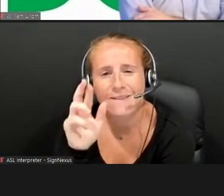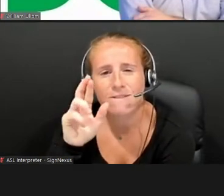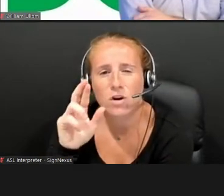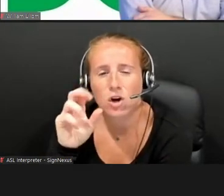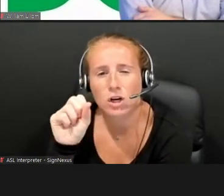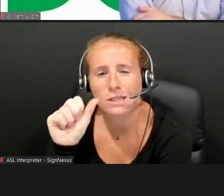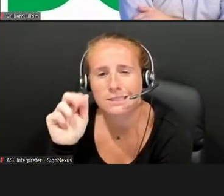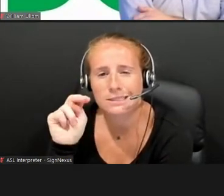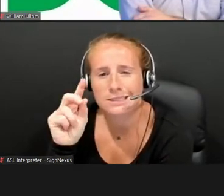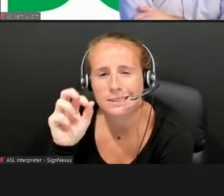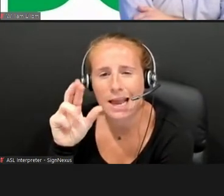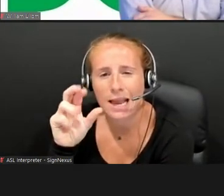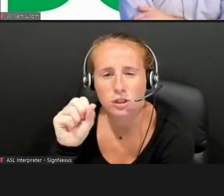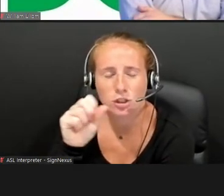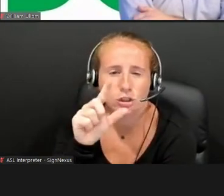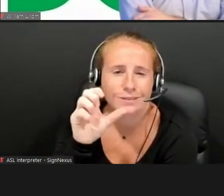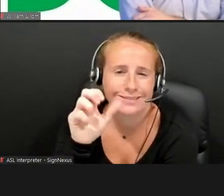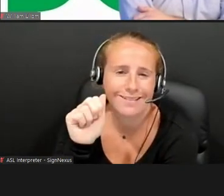Lena Melendez